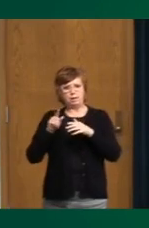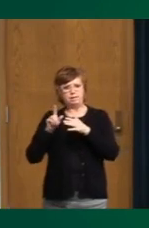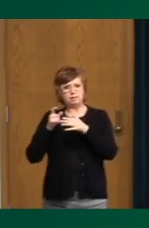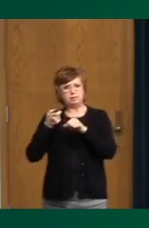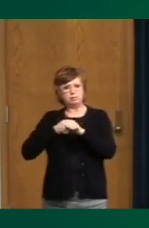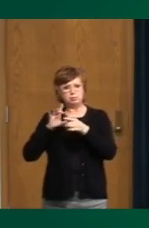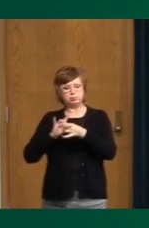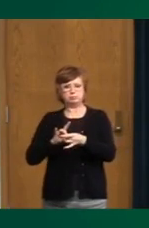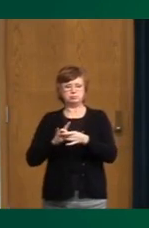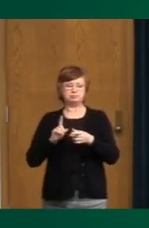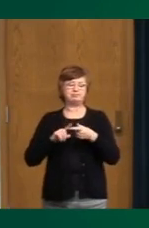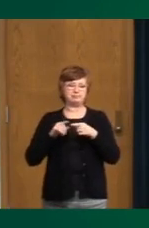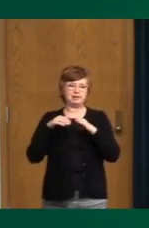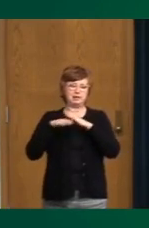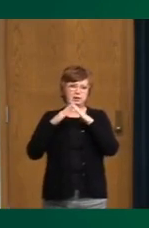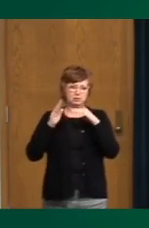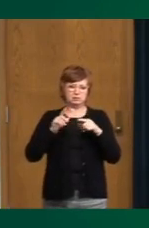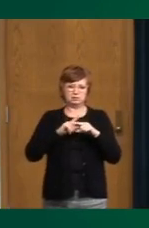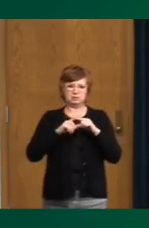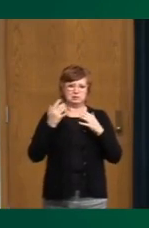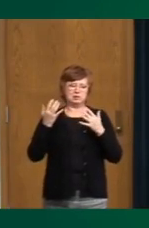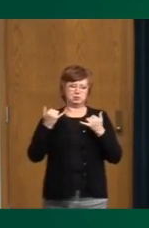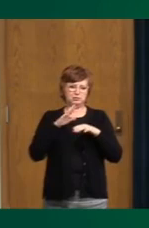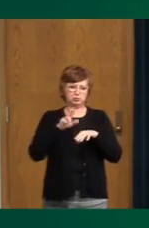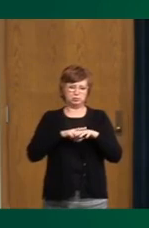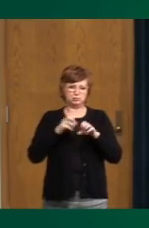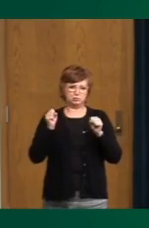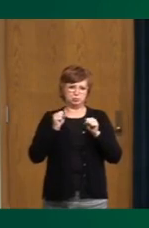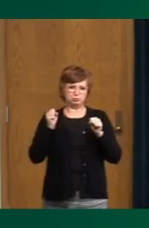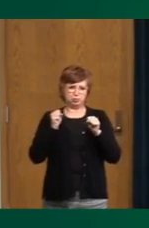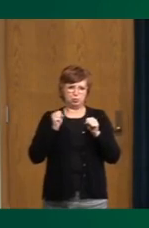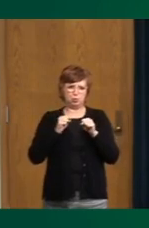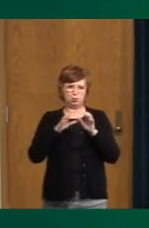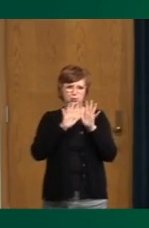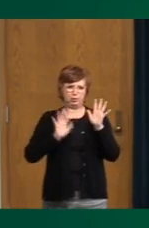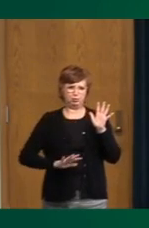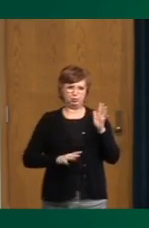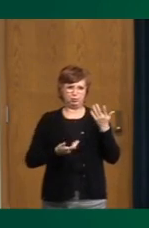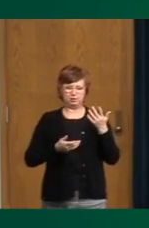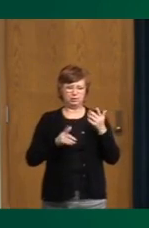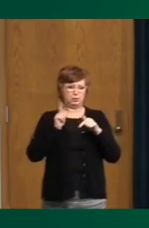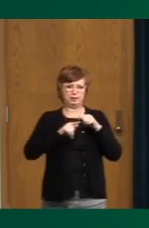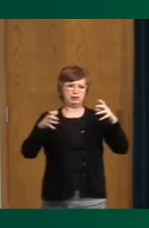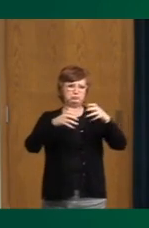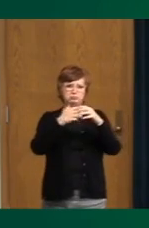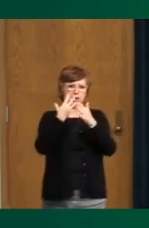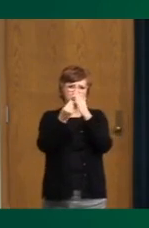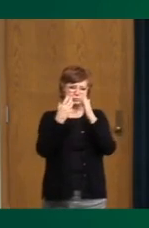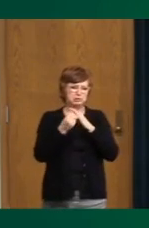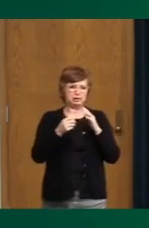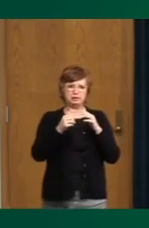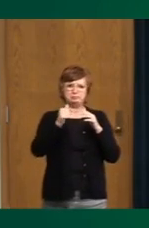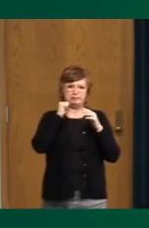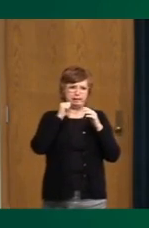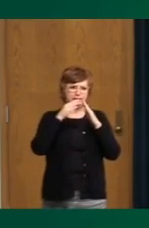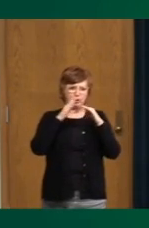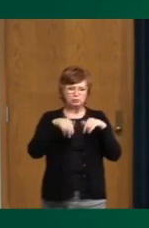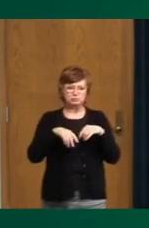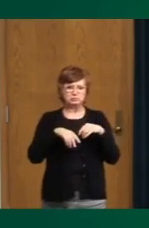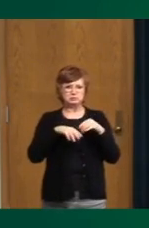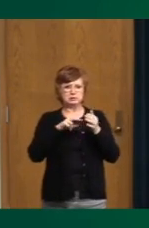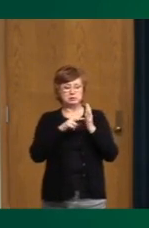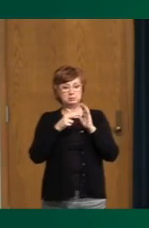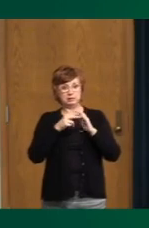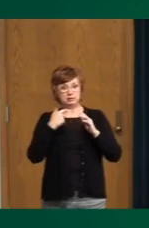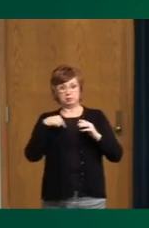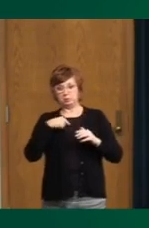have get-togethers outside in our backyards, for instance. This doesn't necessarily mean that we've been doing anything wrong or that